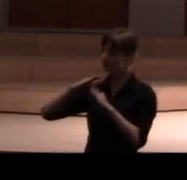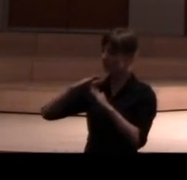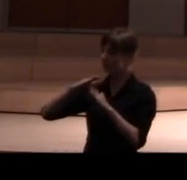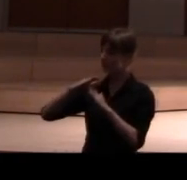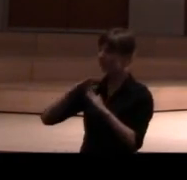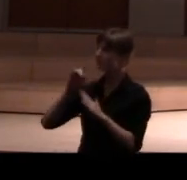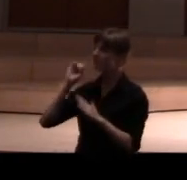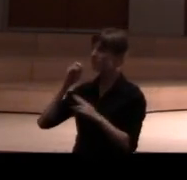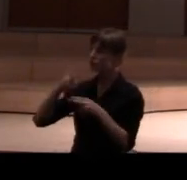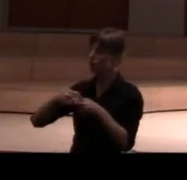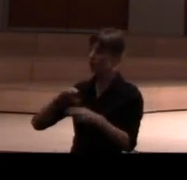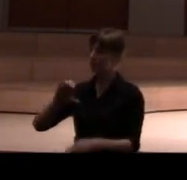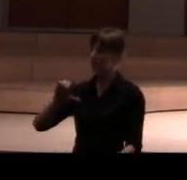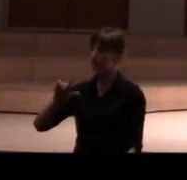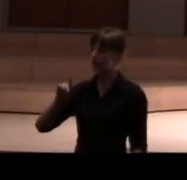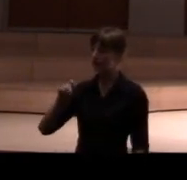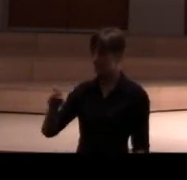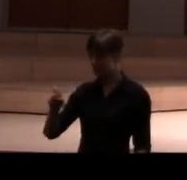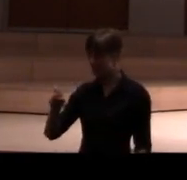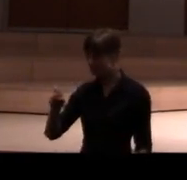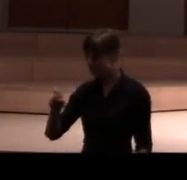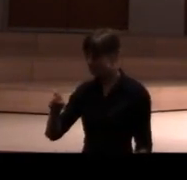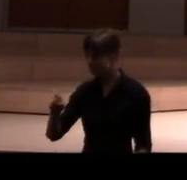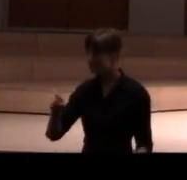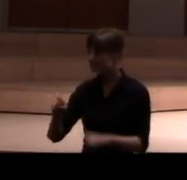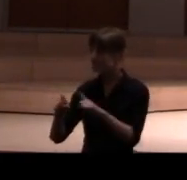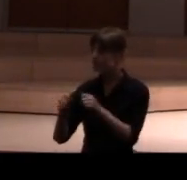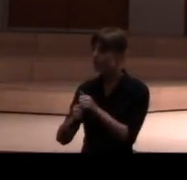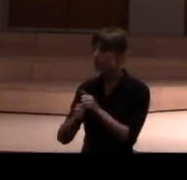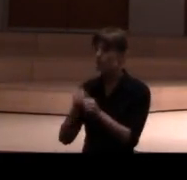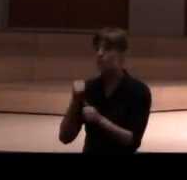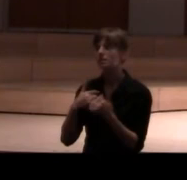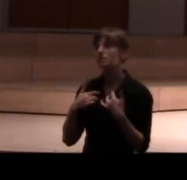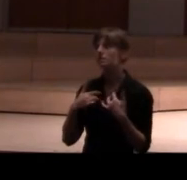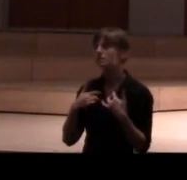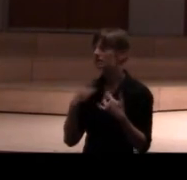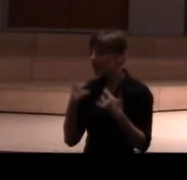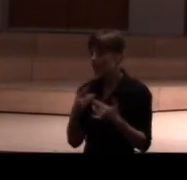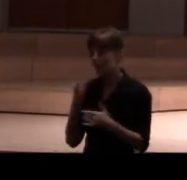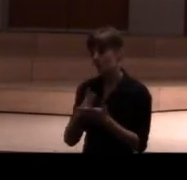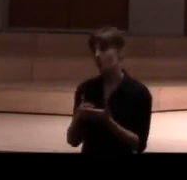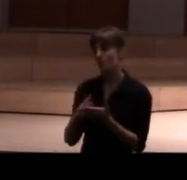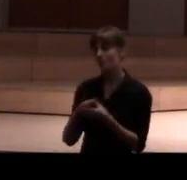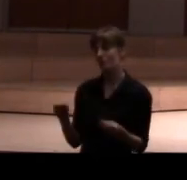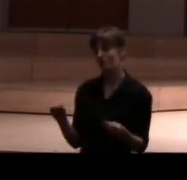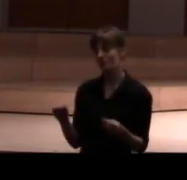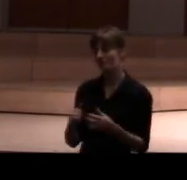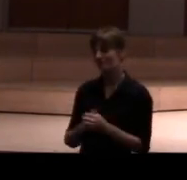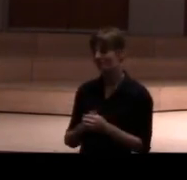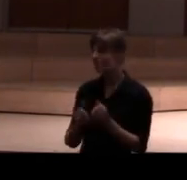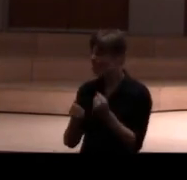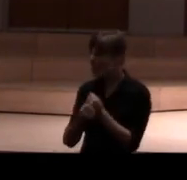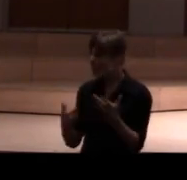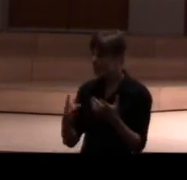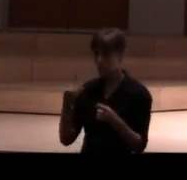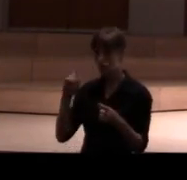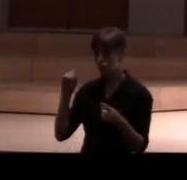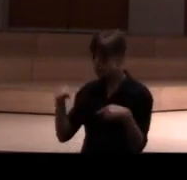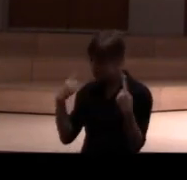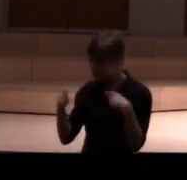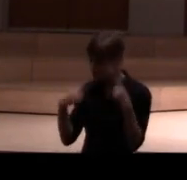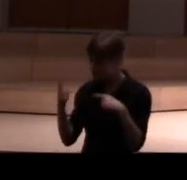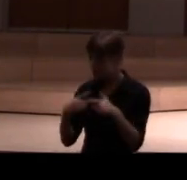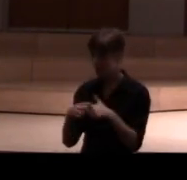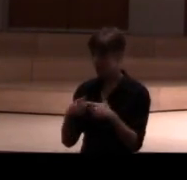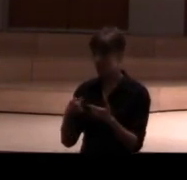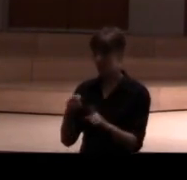This is called the climax. It is the most exciting part of your story. Everything is crazy here, and then,